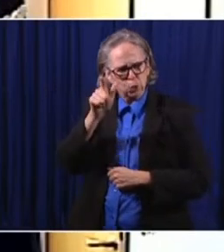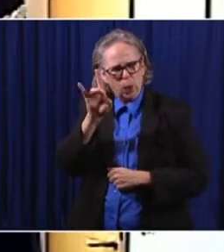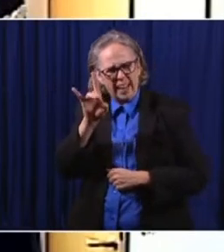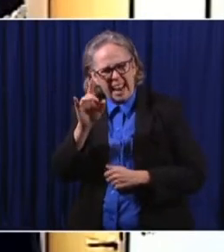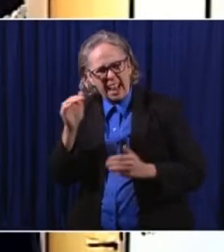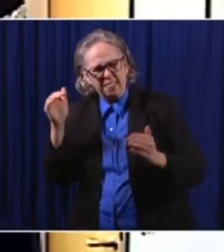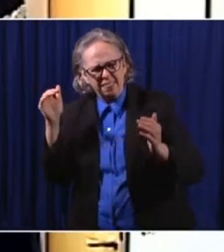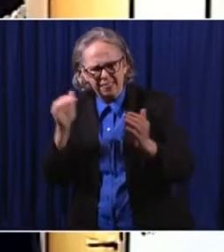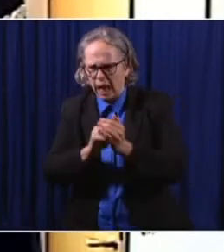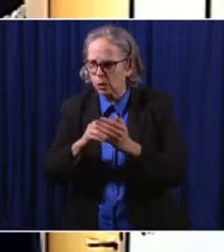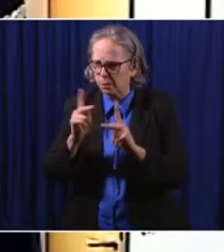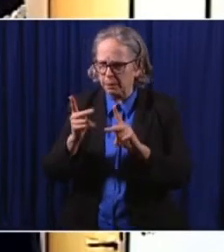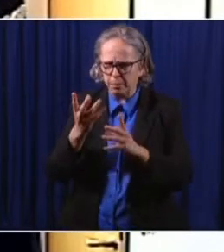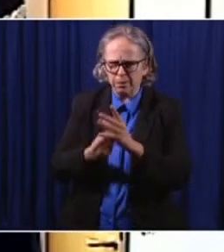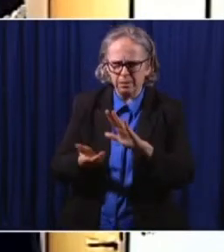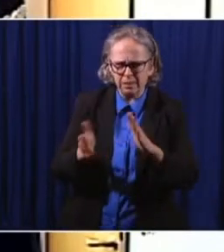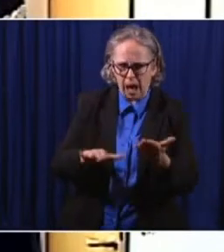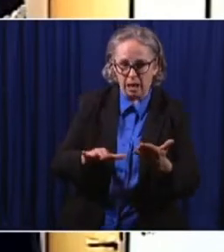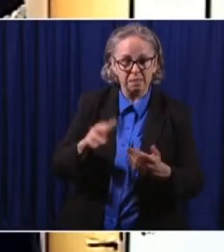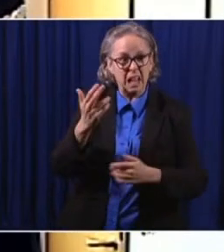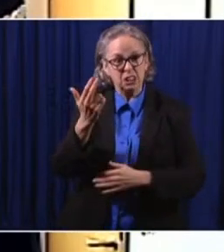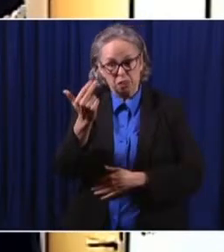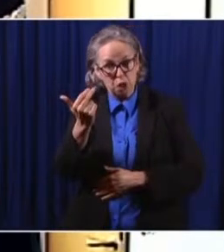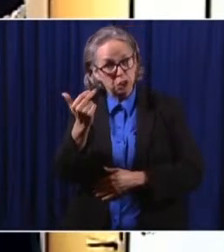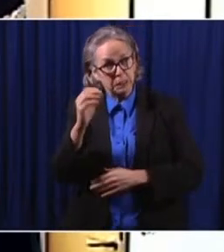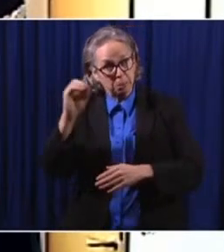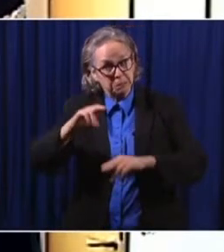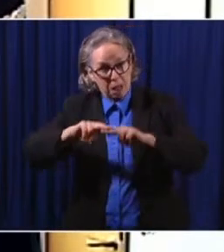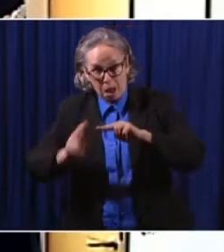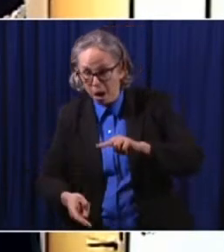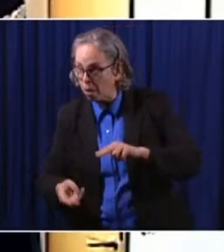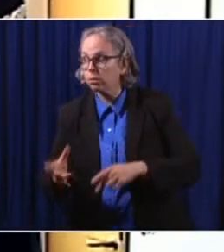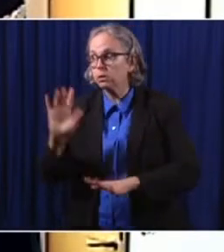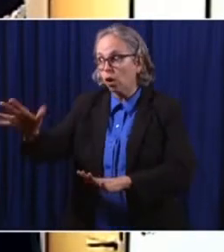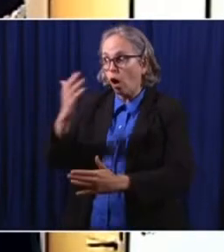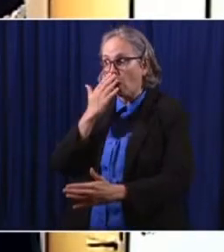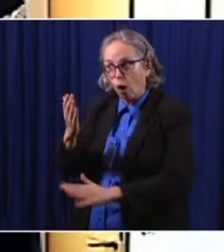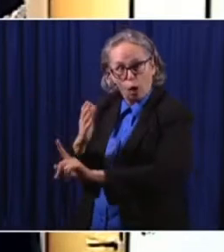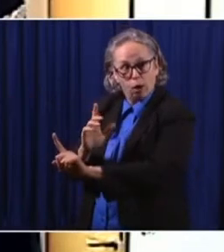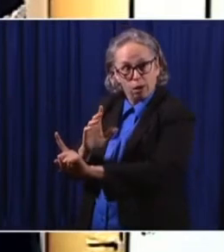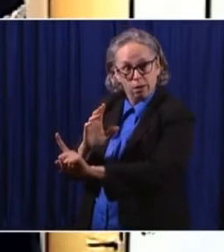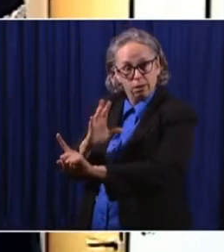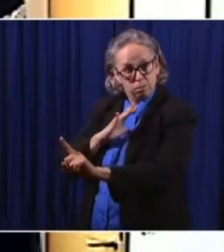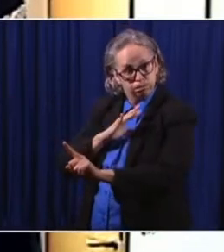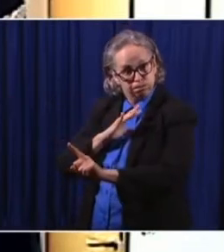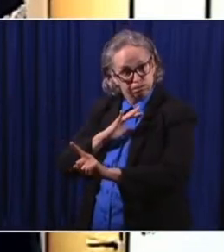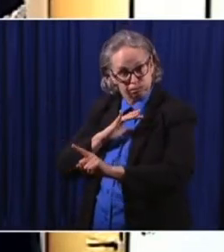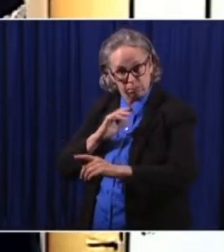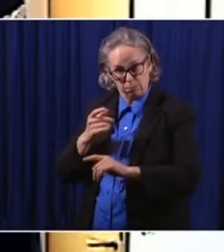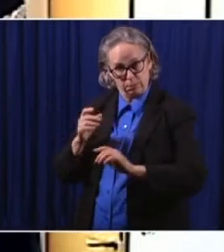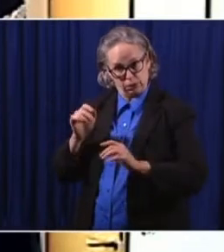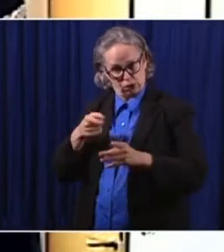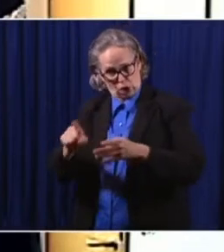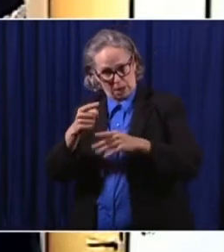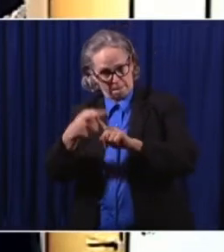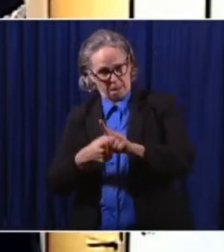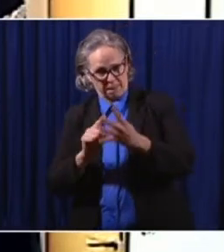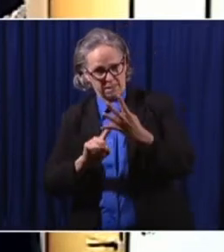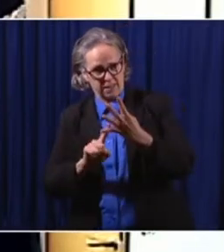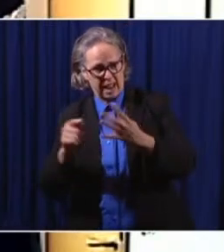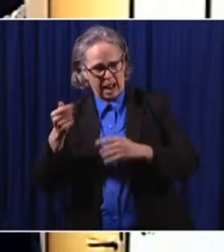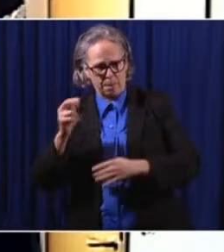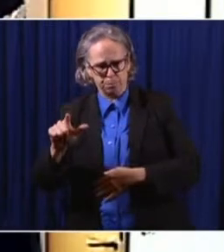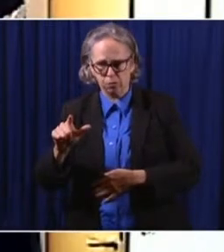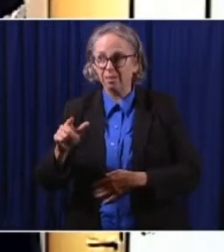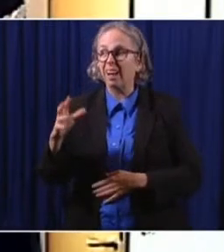about a 13% reduction that we were enjoying. April, additionally, was the second lowest month